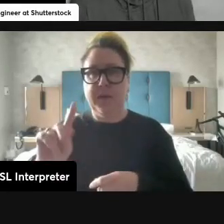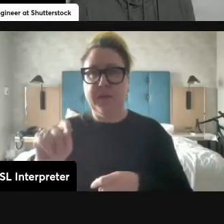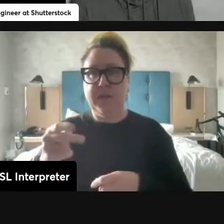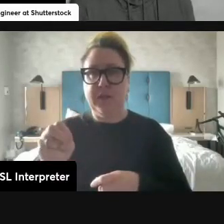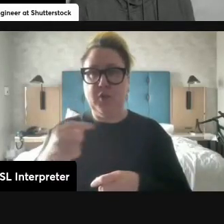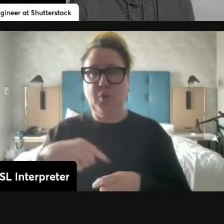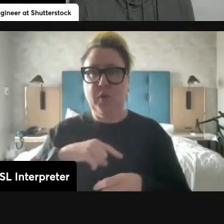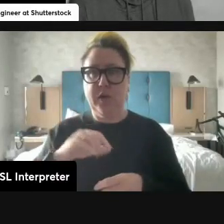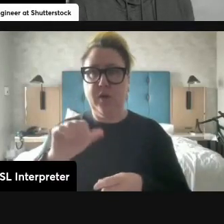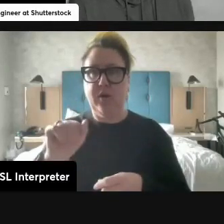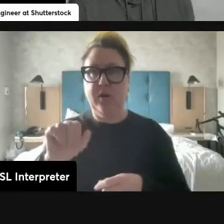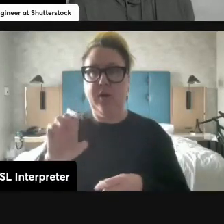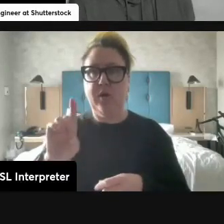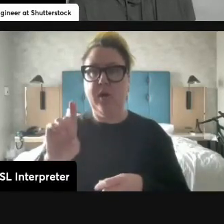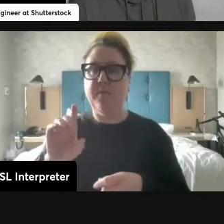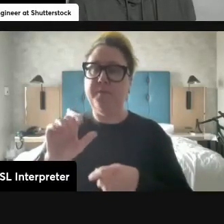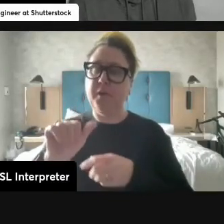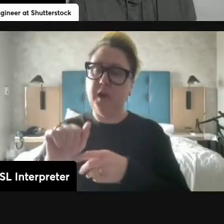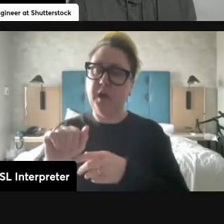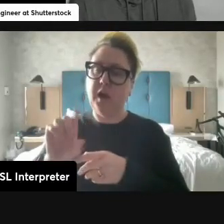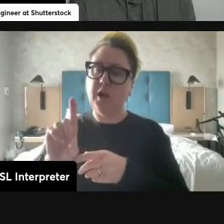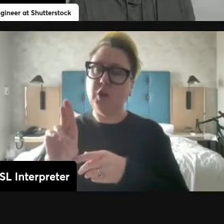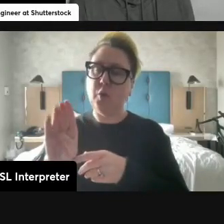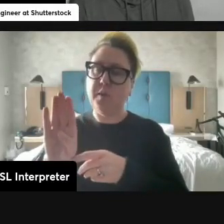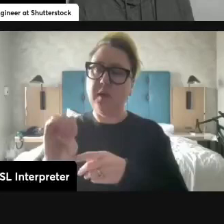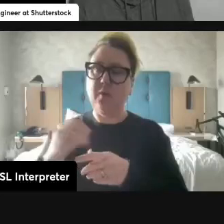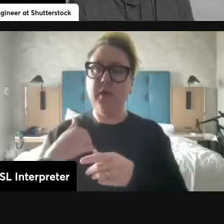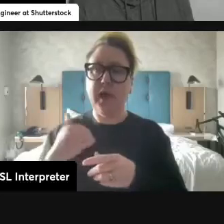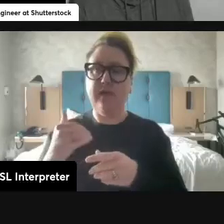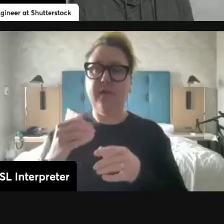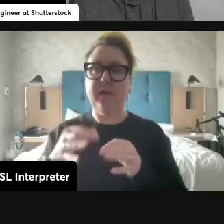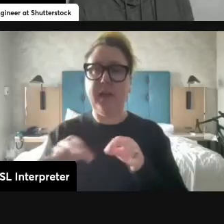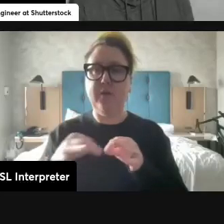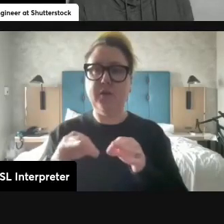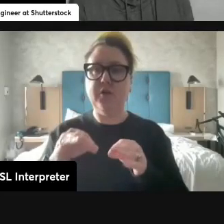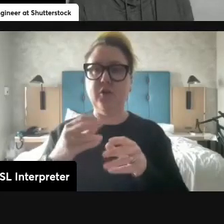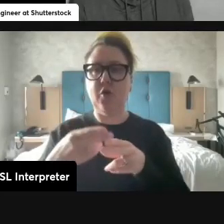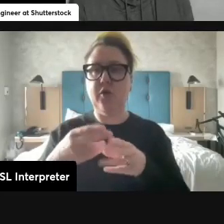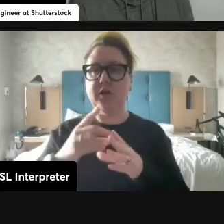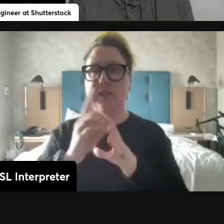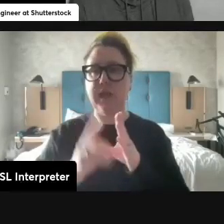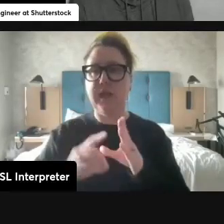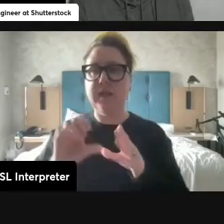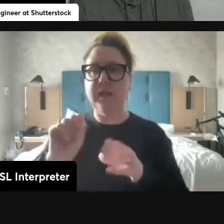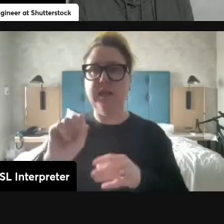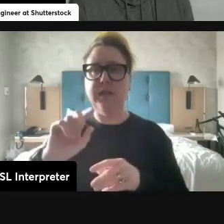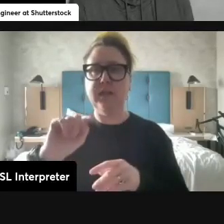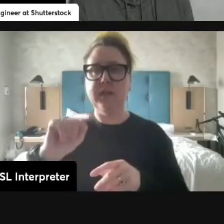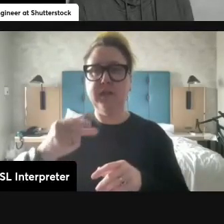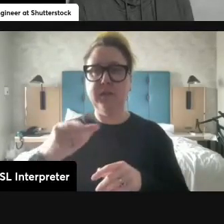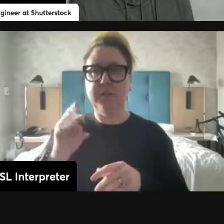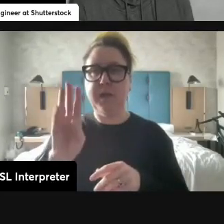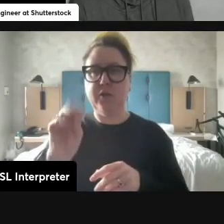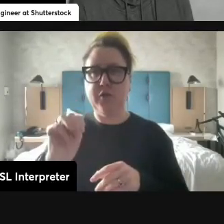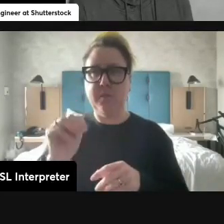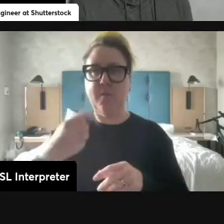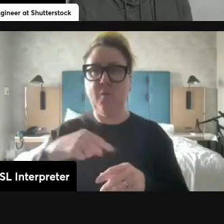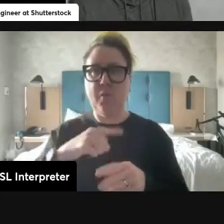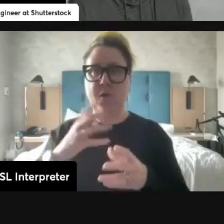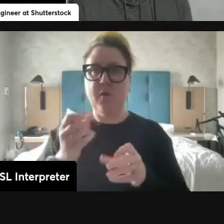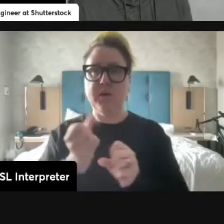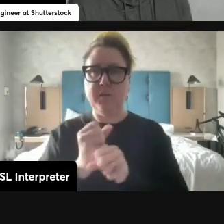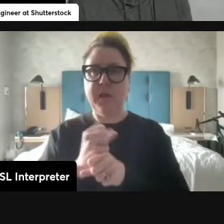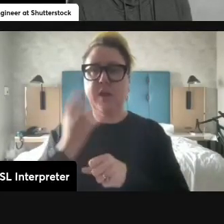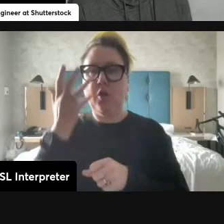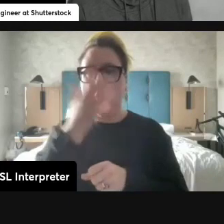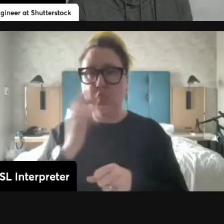a design language called Spectrum that we use everywhere. We want to make our implementation of Backstage to look like an Adobe